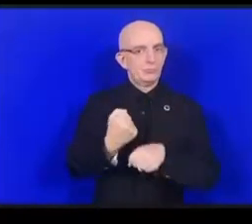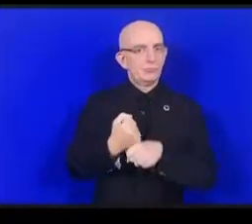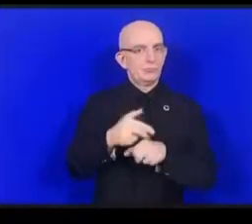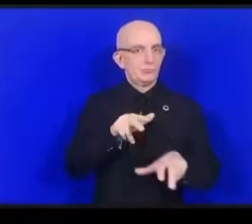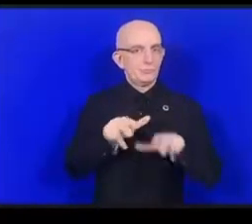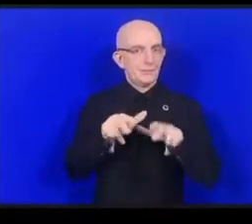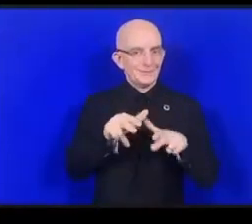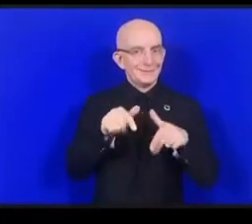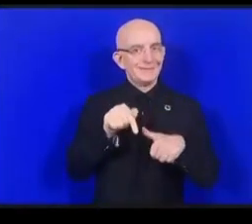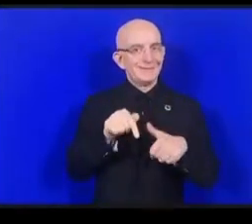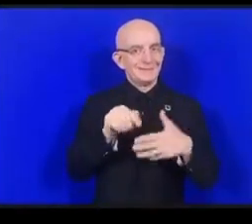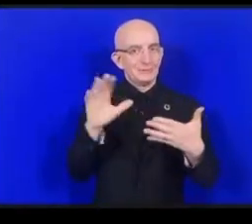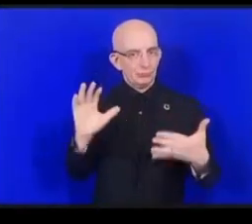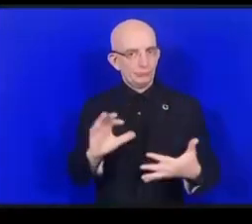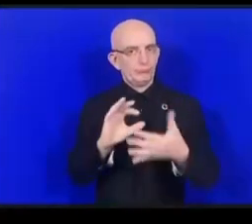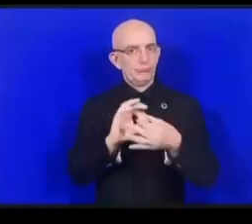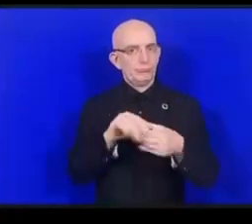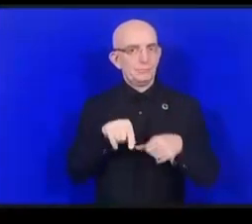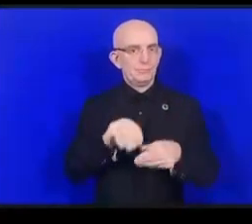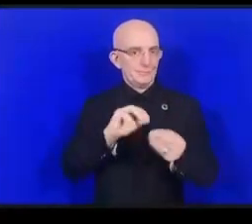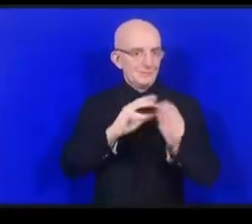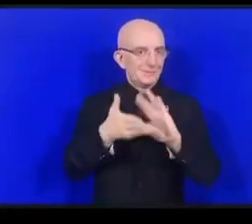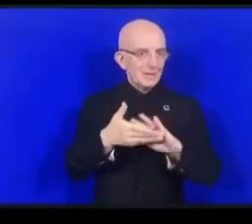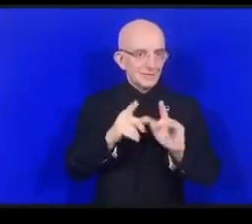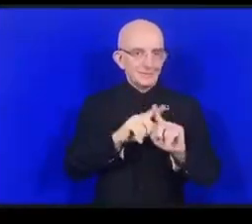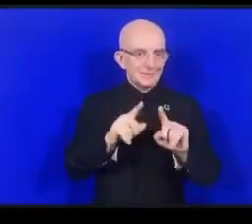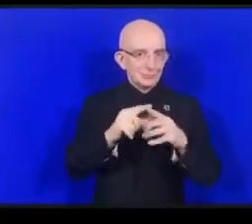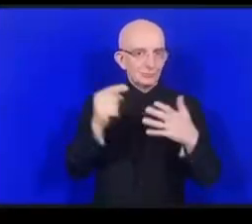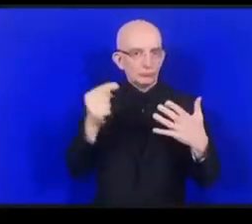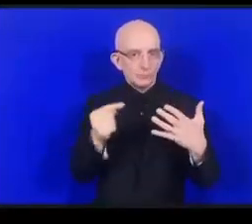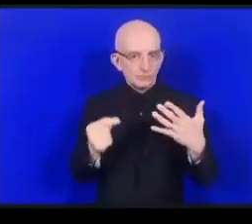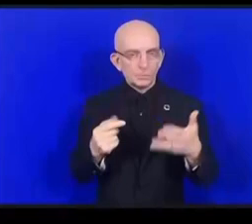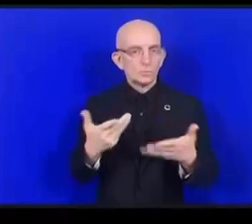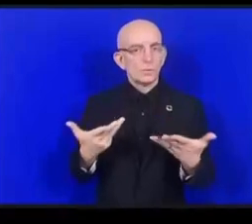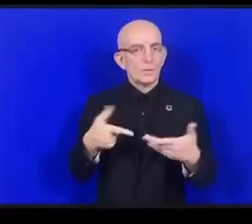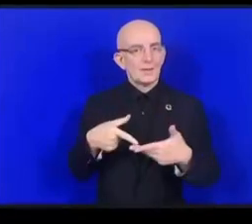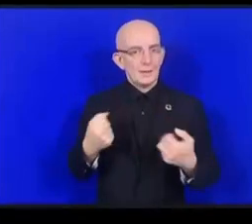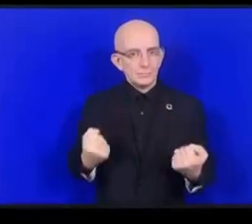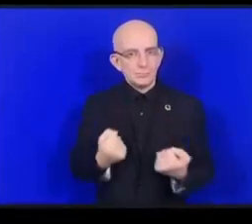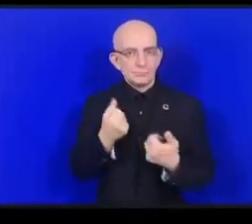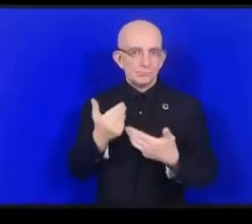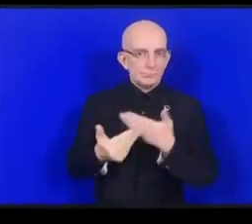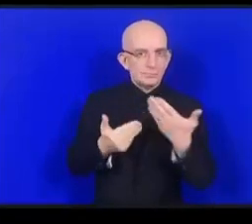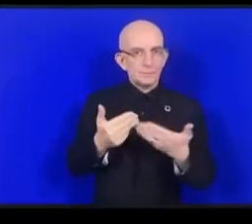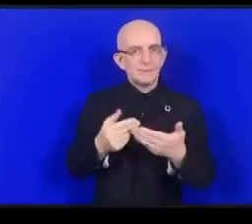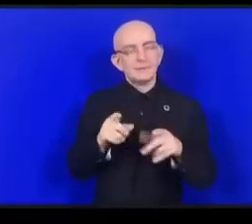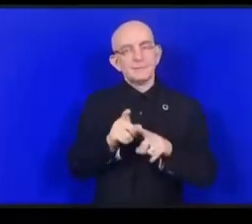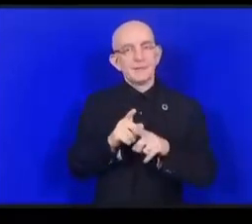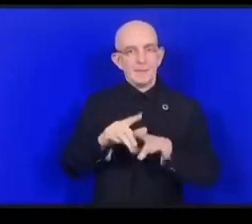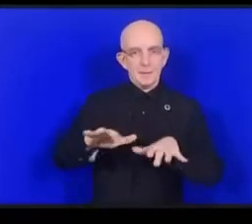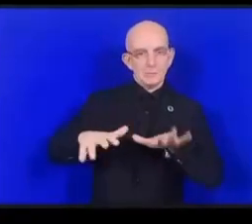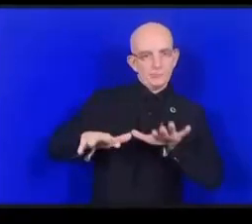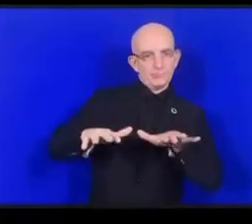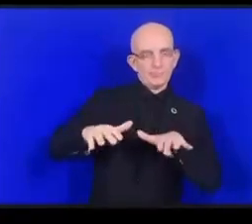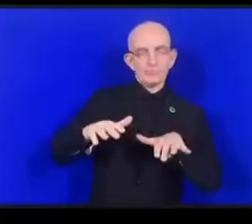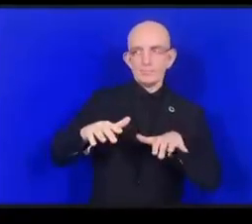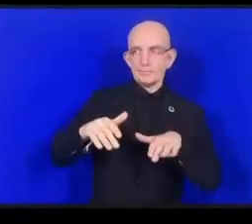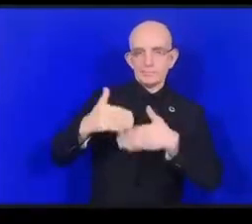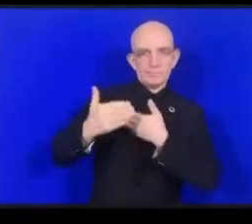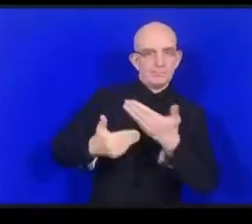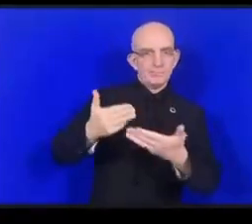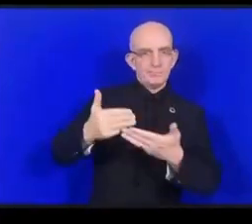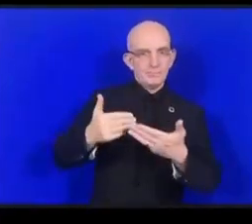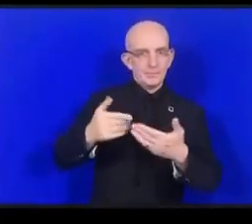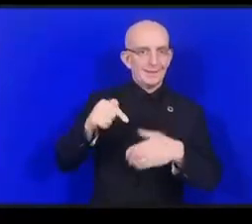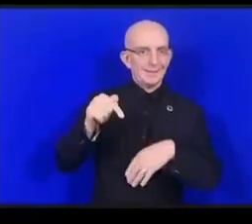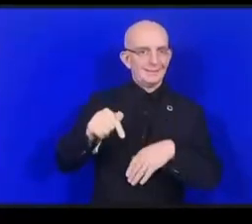as the Dynamic Coalition on Core Values in the Internet. And so started looking at what were the best practices